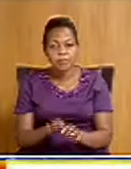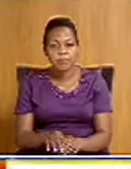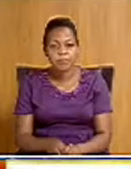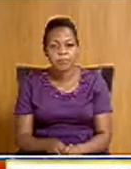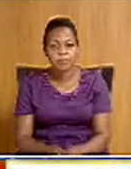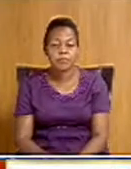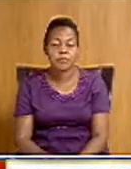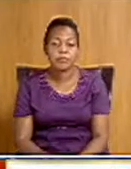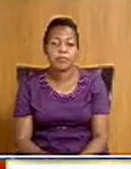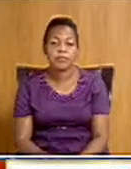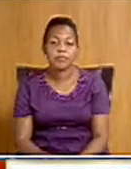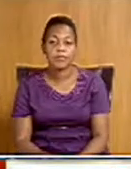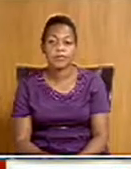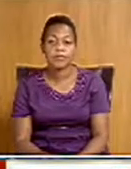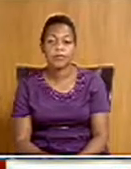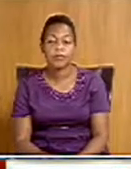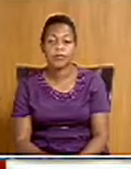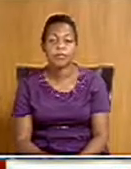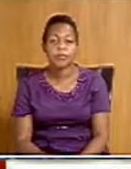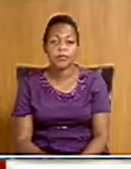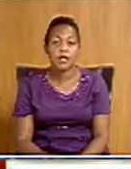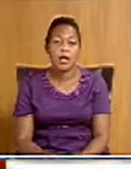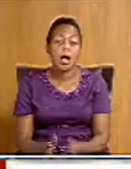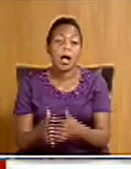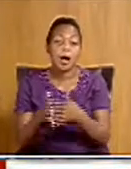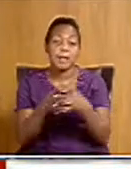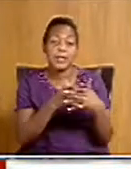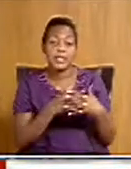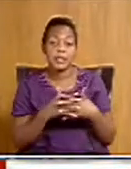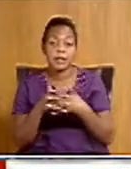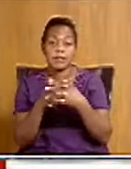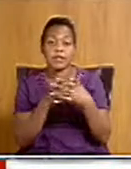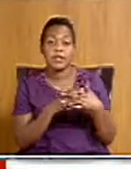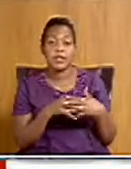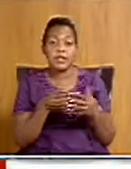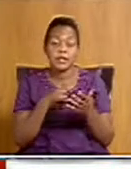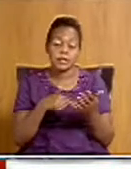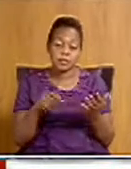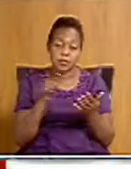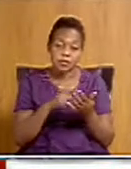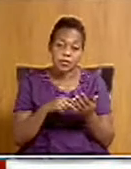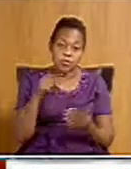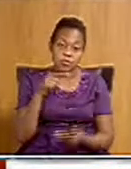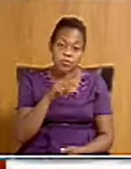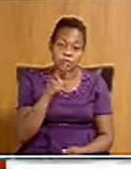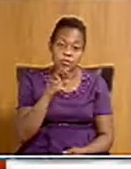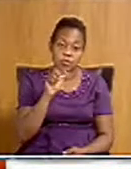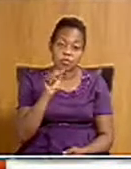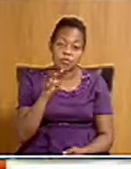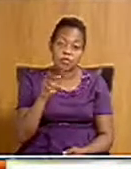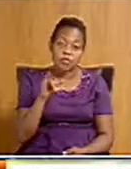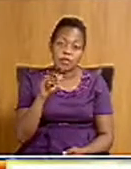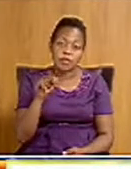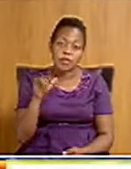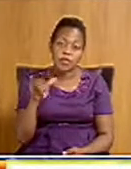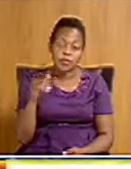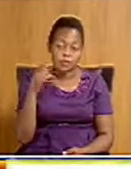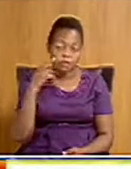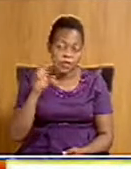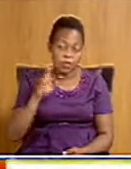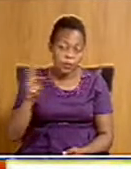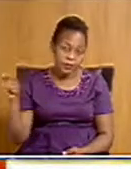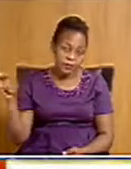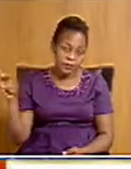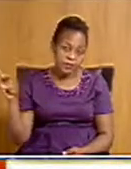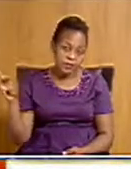they have got centers of gravity. USA is the center of gravity for the West